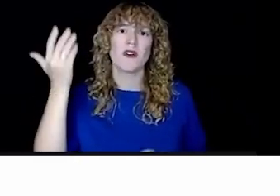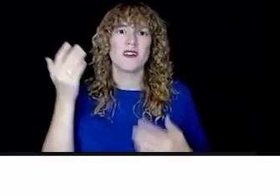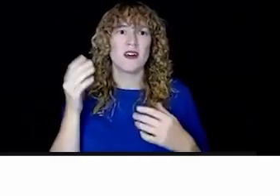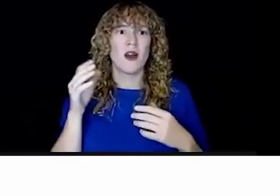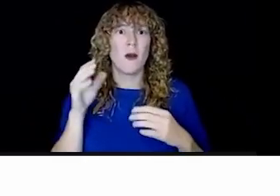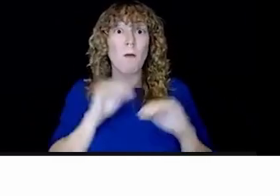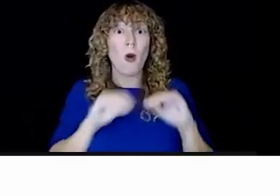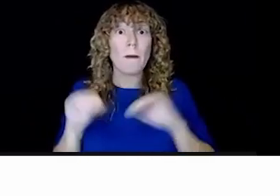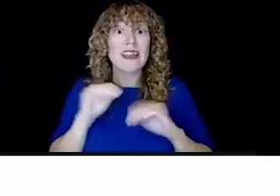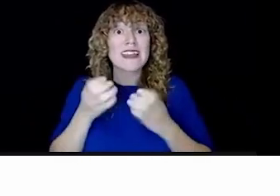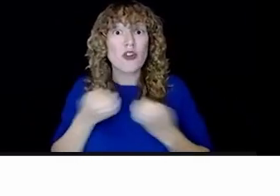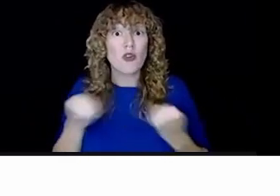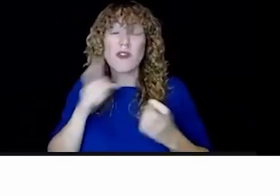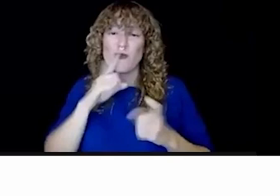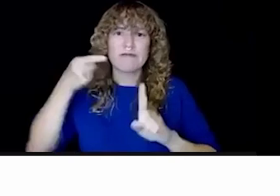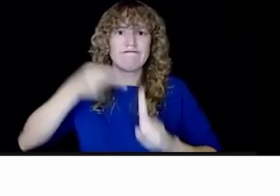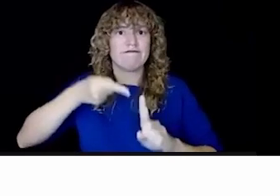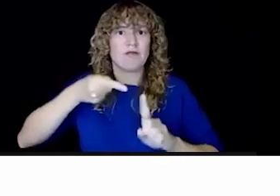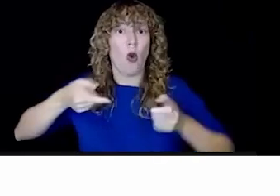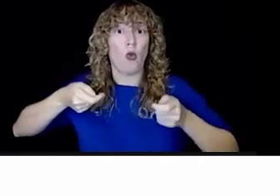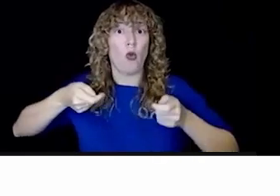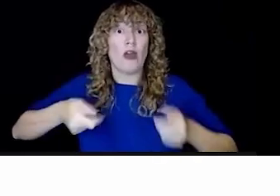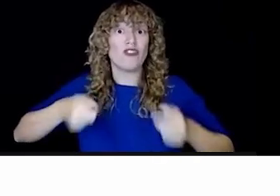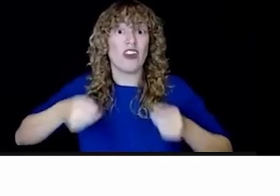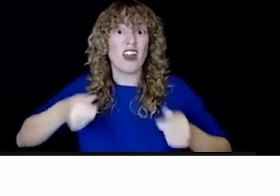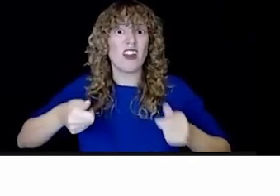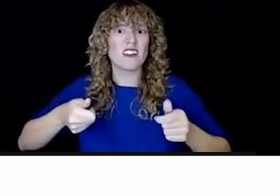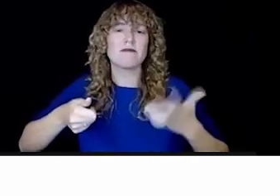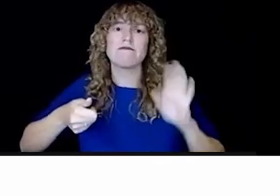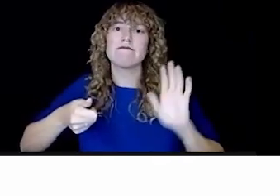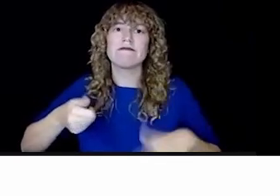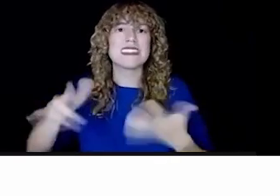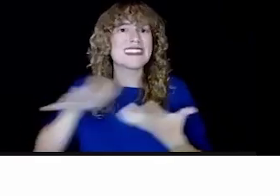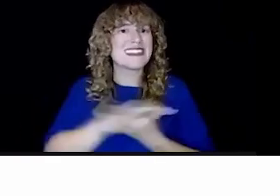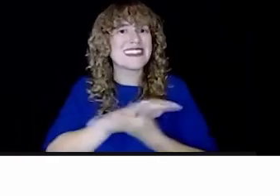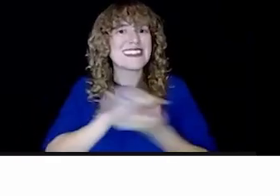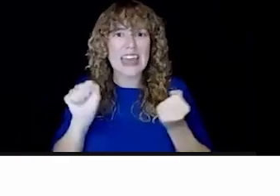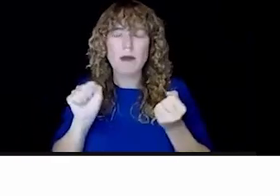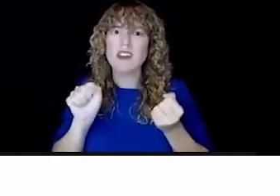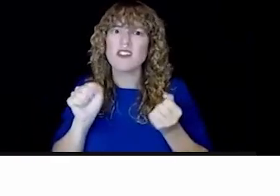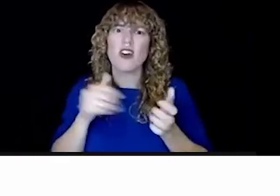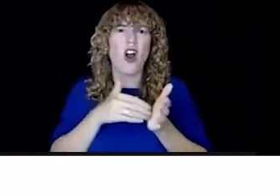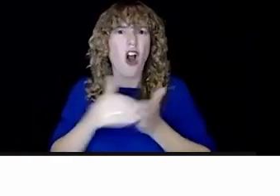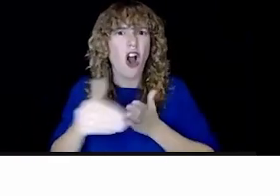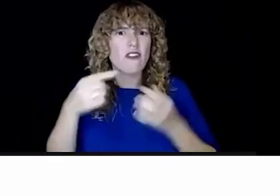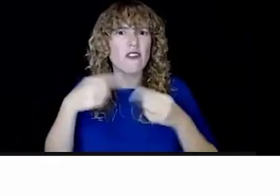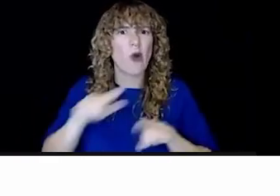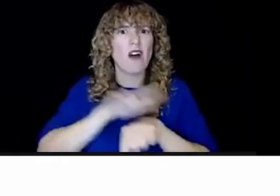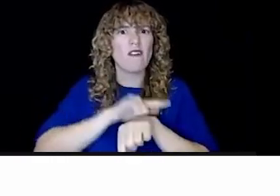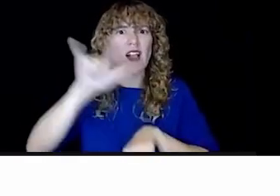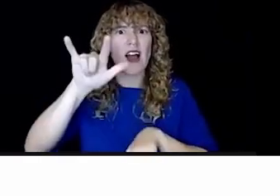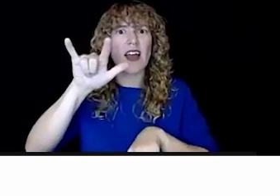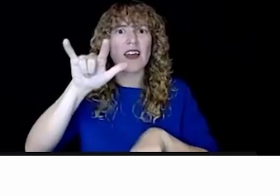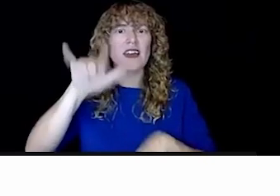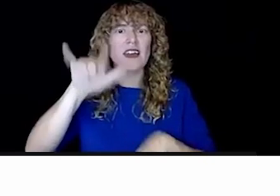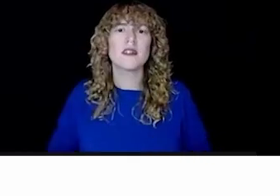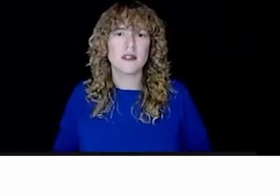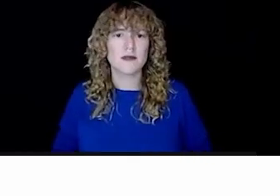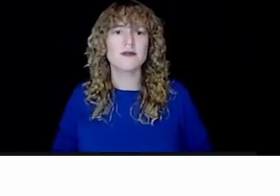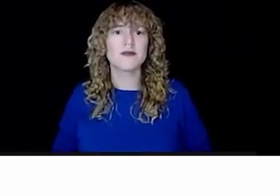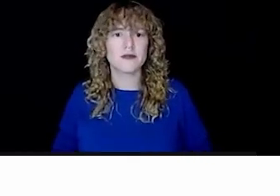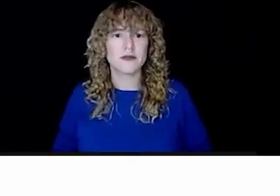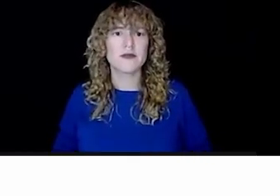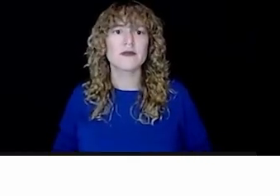wheelchairs specifically, seem to be getting damaged far too often during air travel. And the person that's really brought